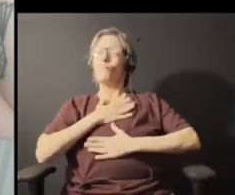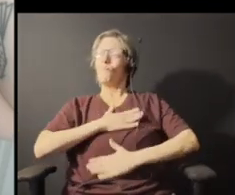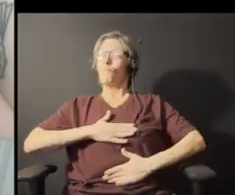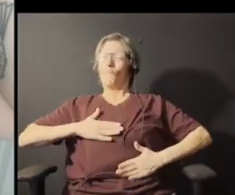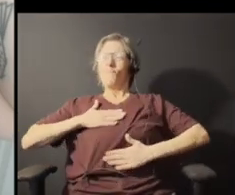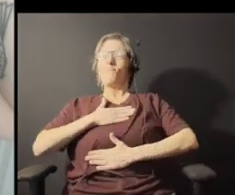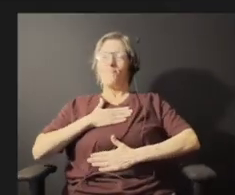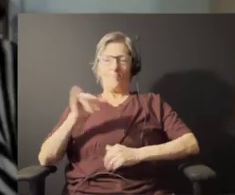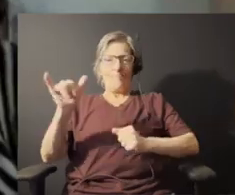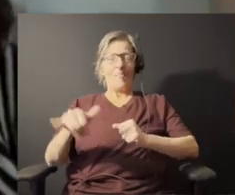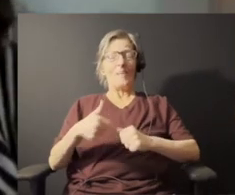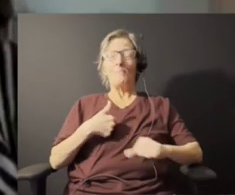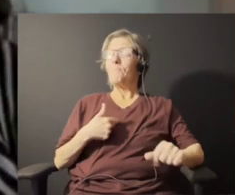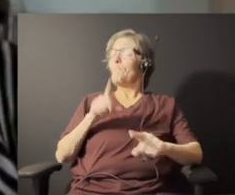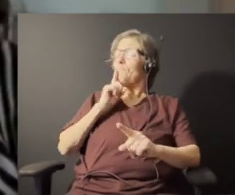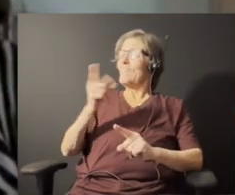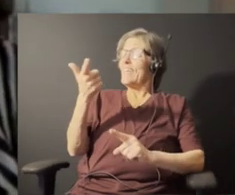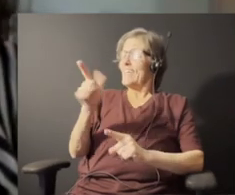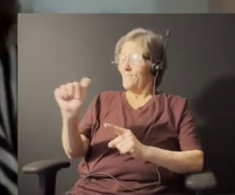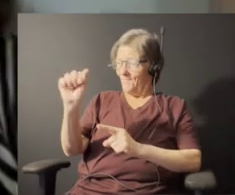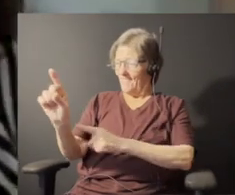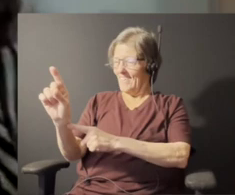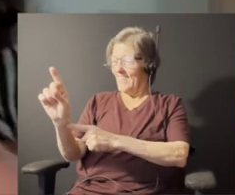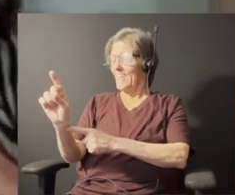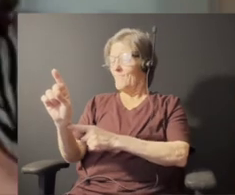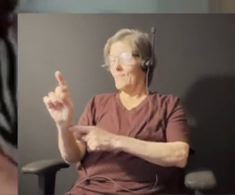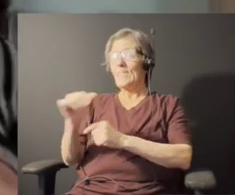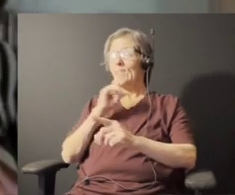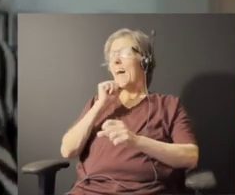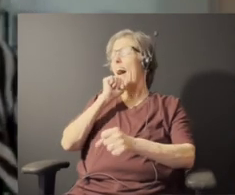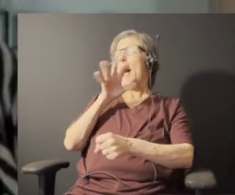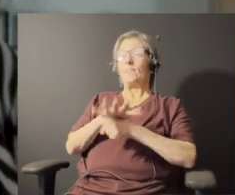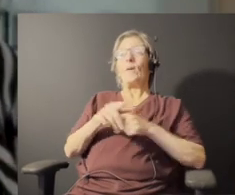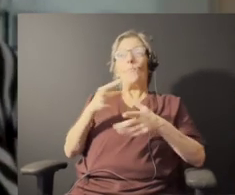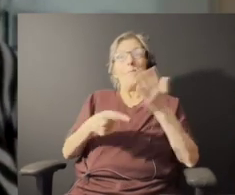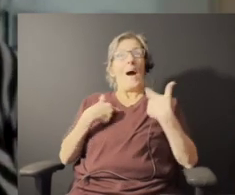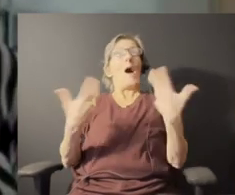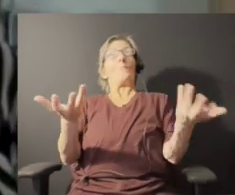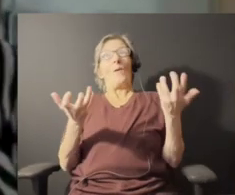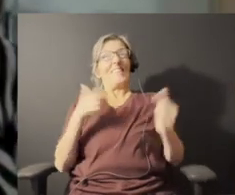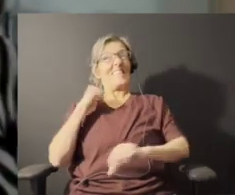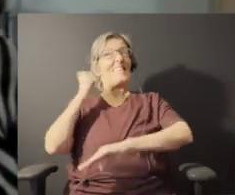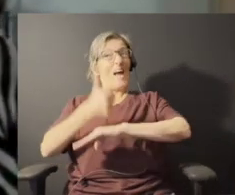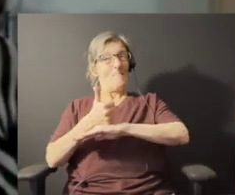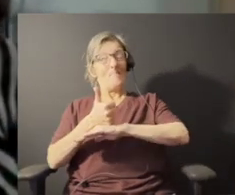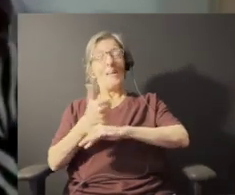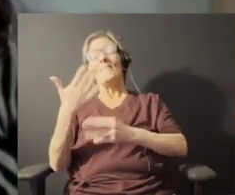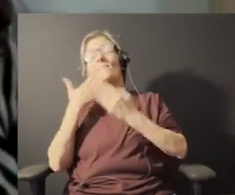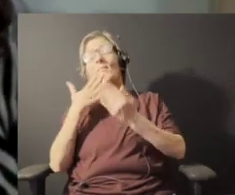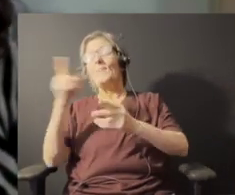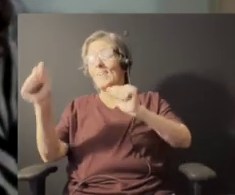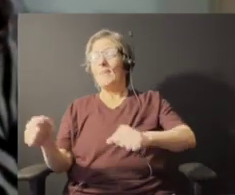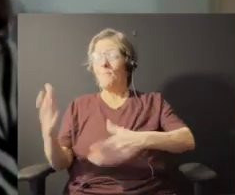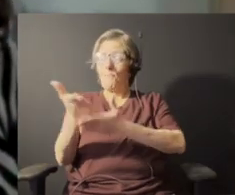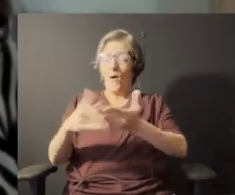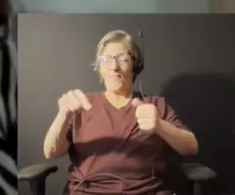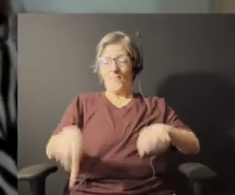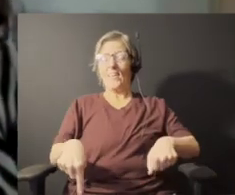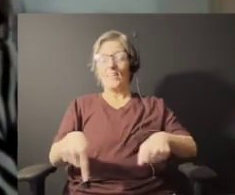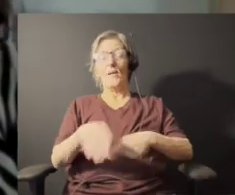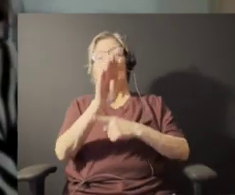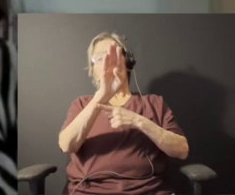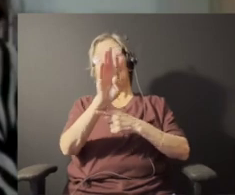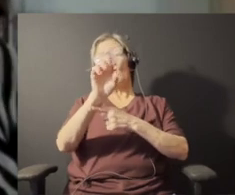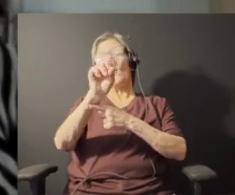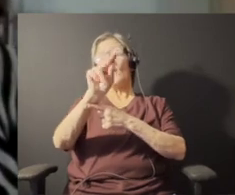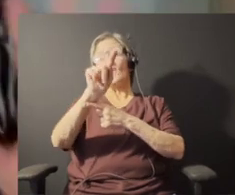appreciated. I'm so glad, because yes, absolutely, this is what I want. And I'm so glad you were able to be part of it.